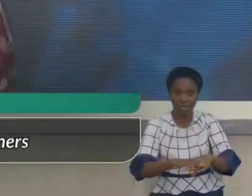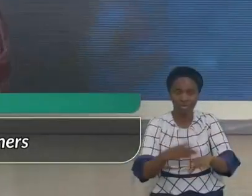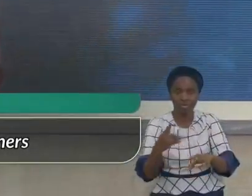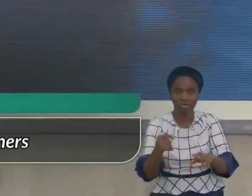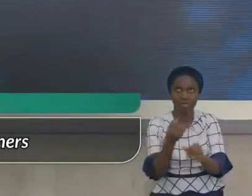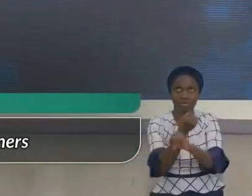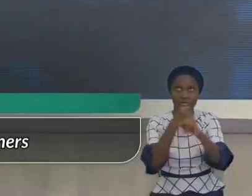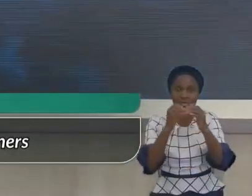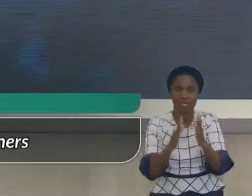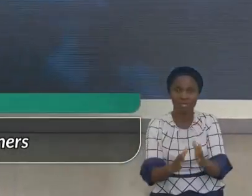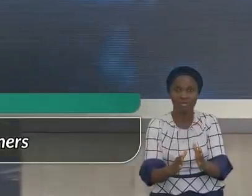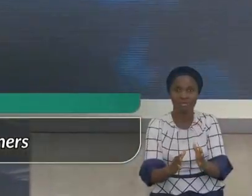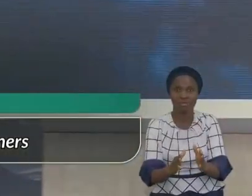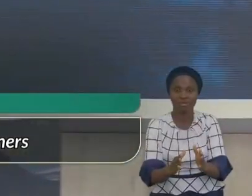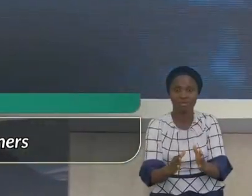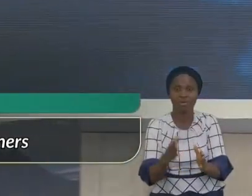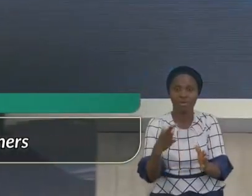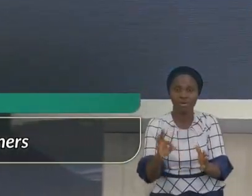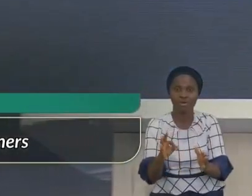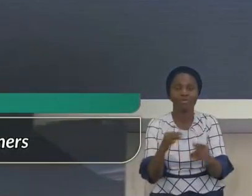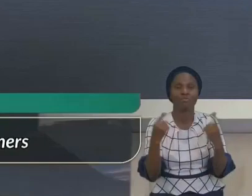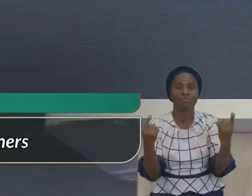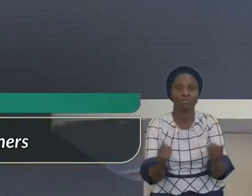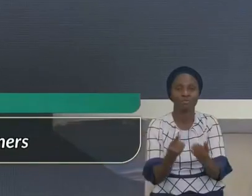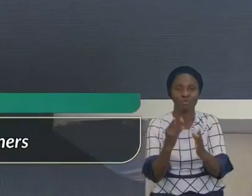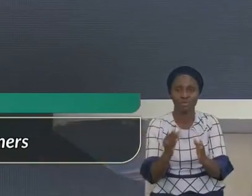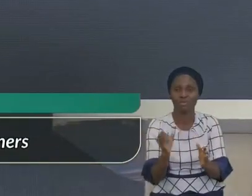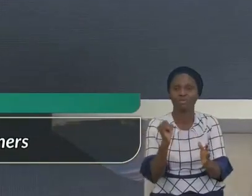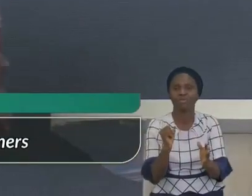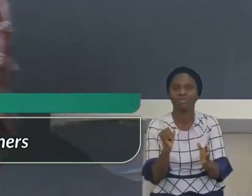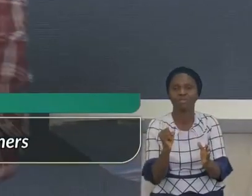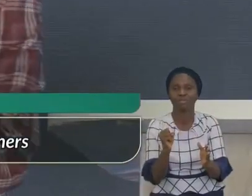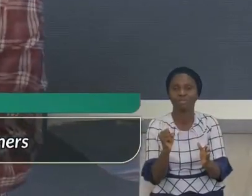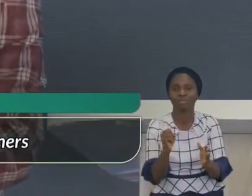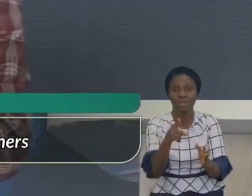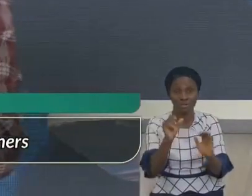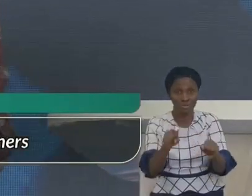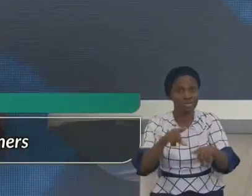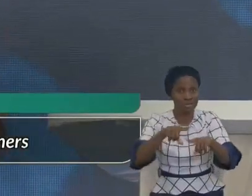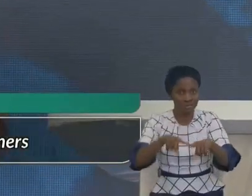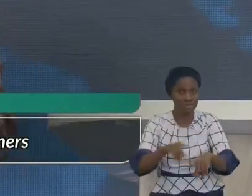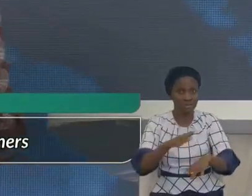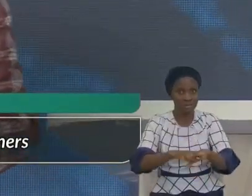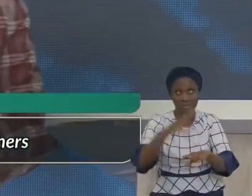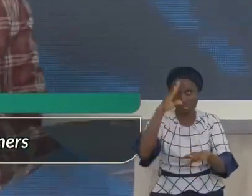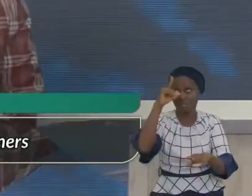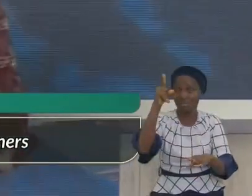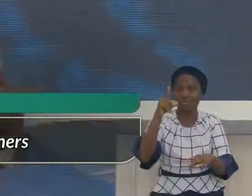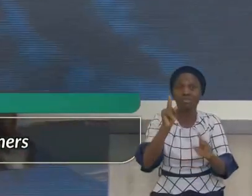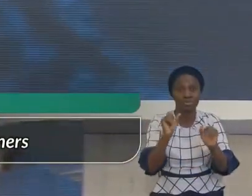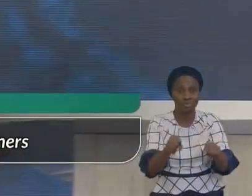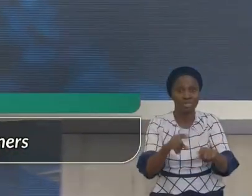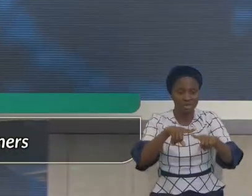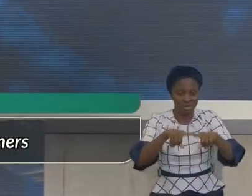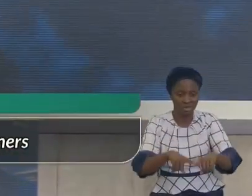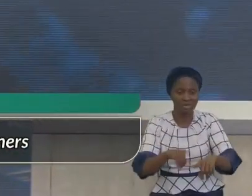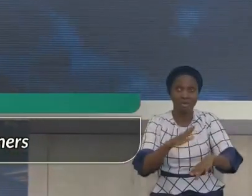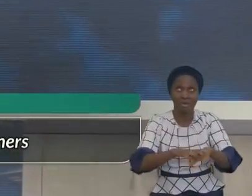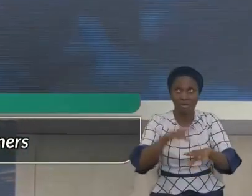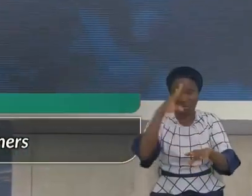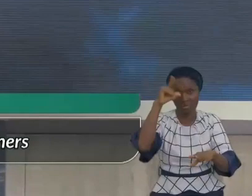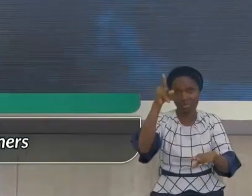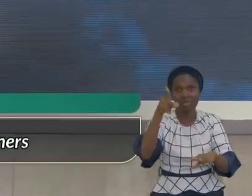You can lean on him. You can lean on him. You can depend on him. You can trust